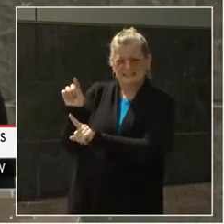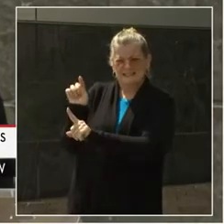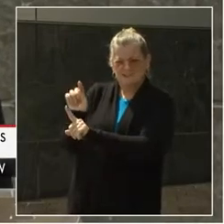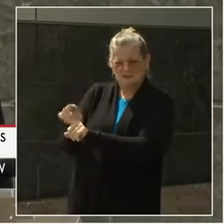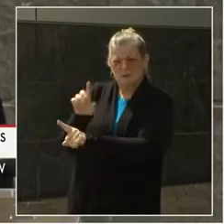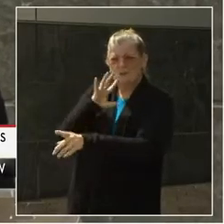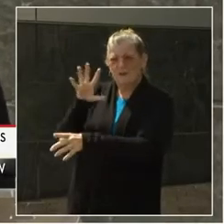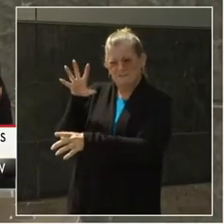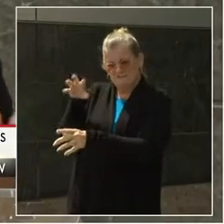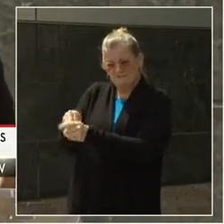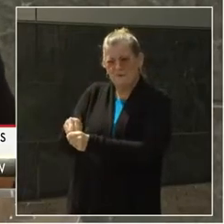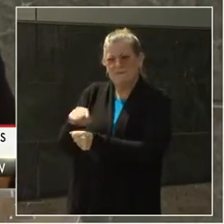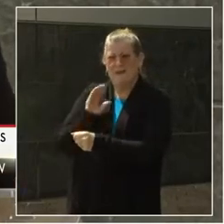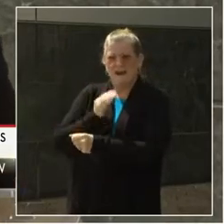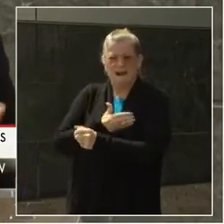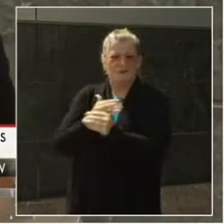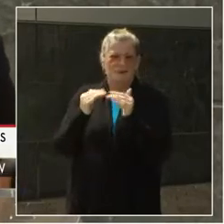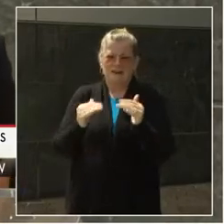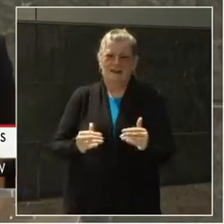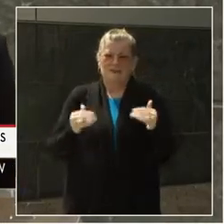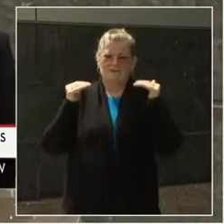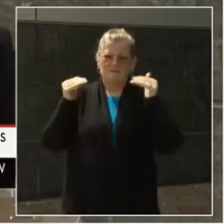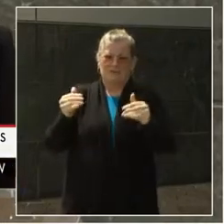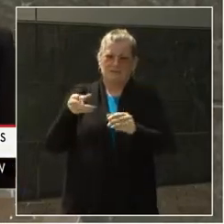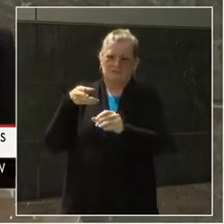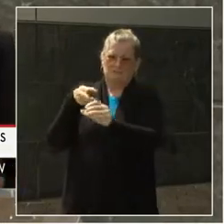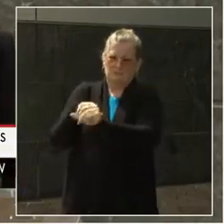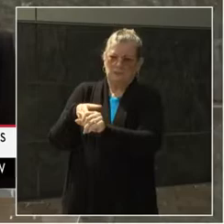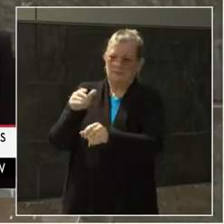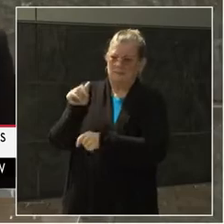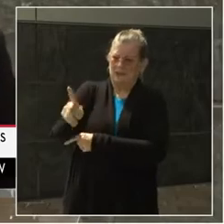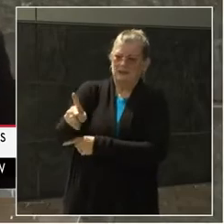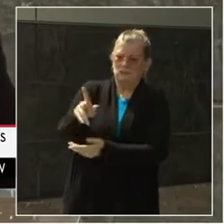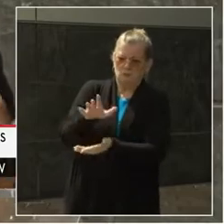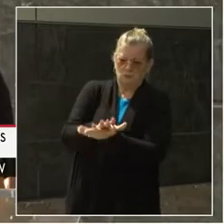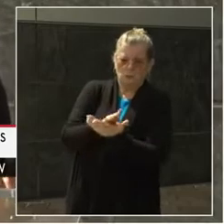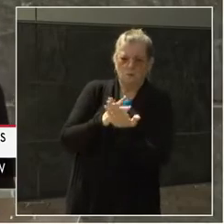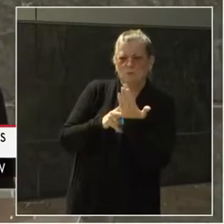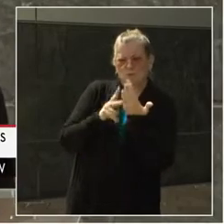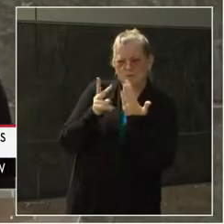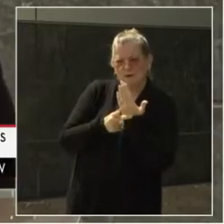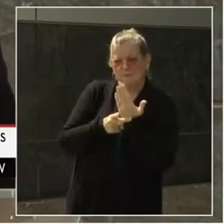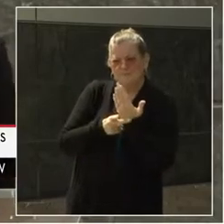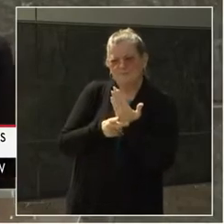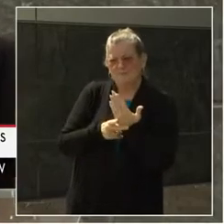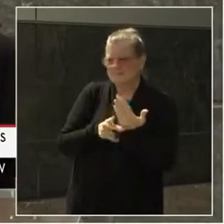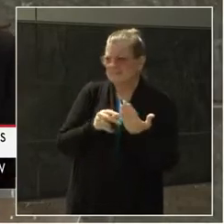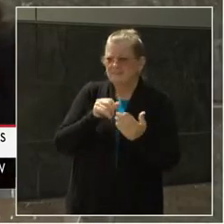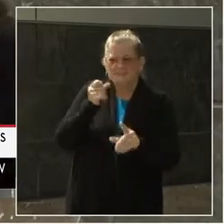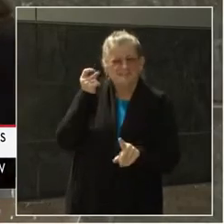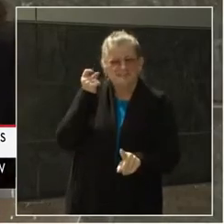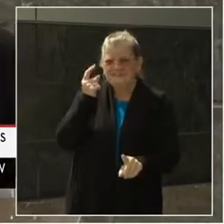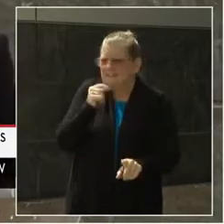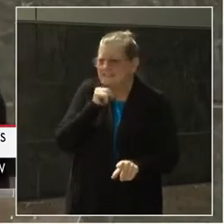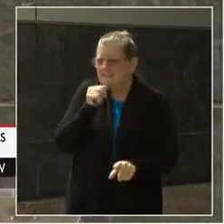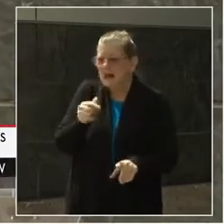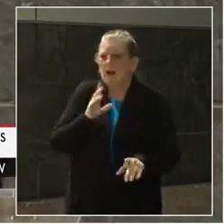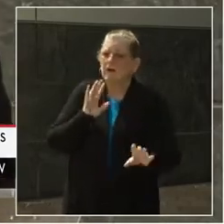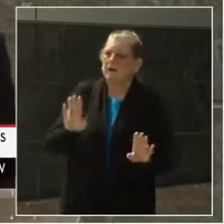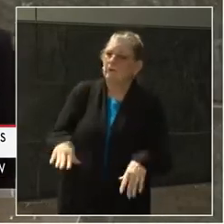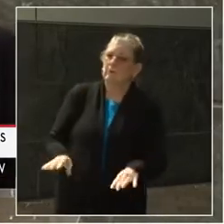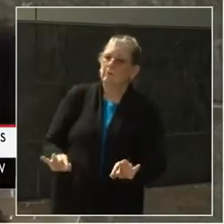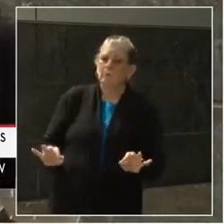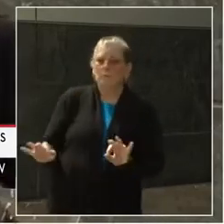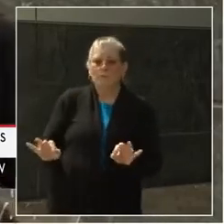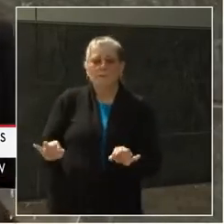employer. If many of you think back to your internship experiences, you're not making coffee, you're not going and getting,